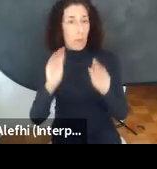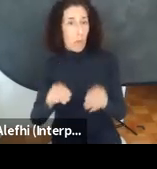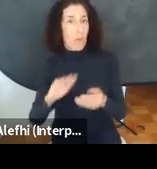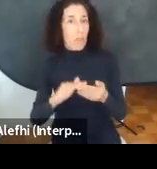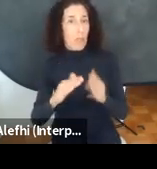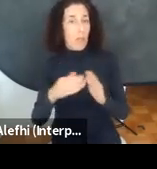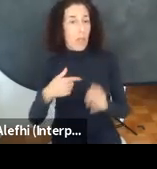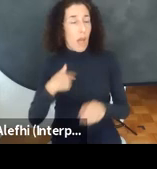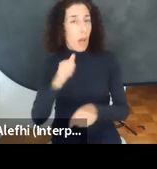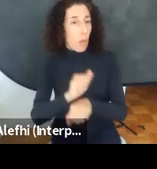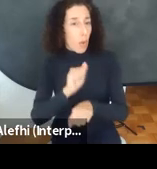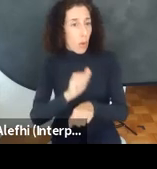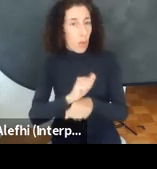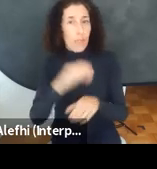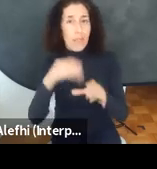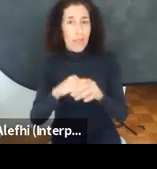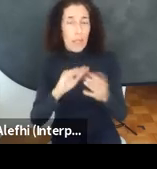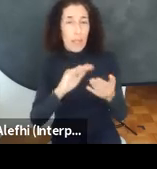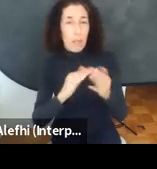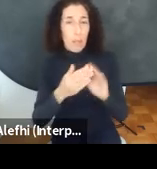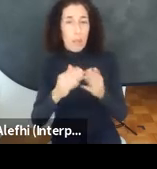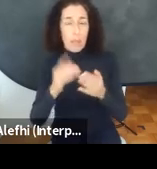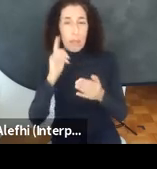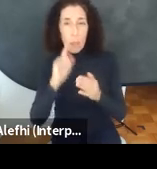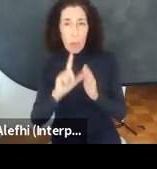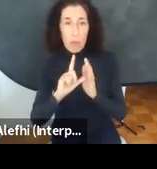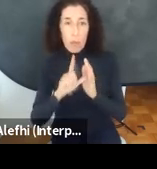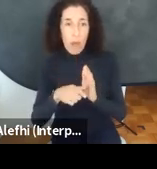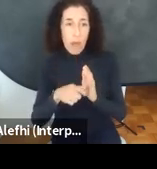I worked in community a while.